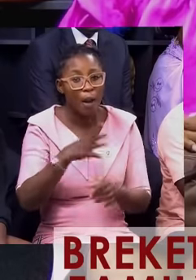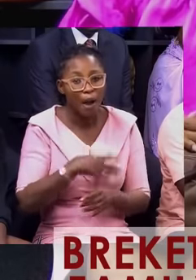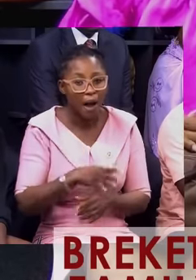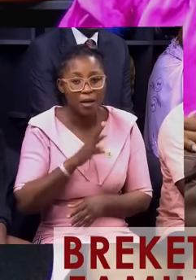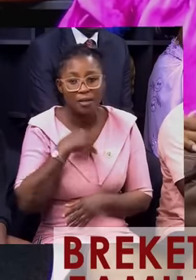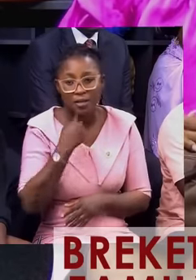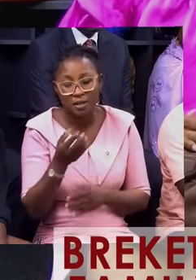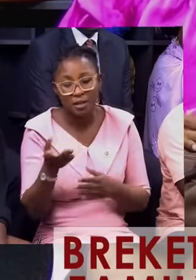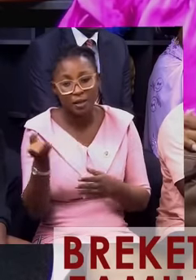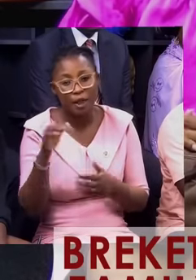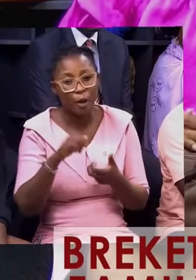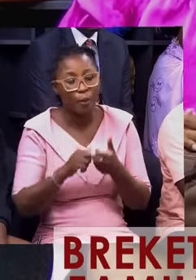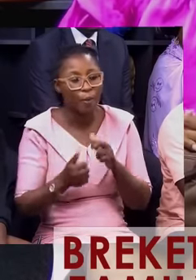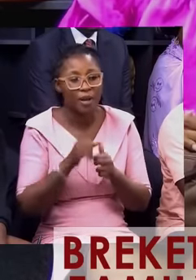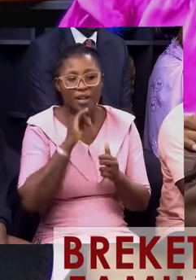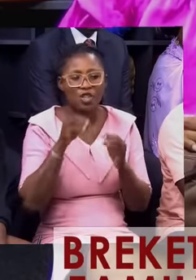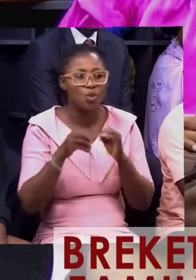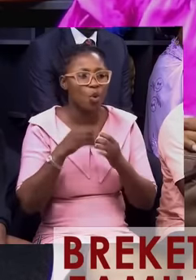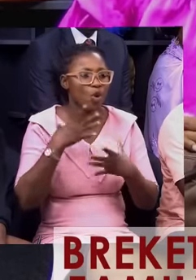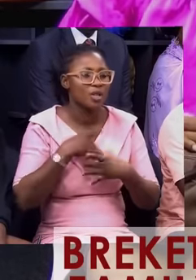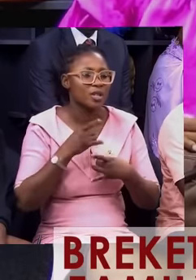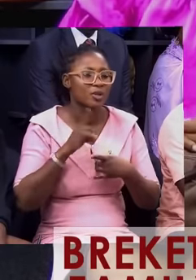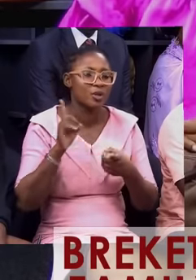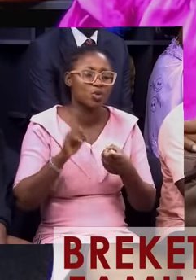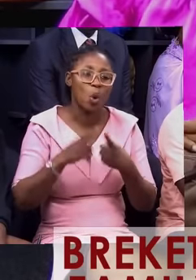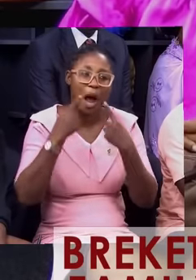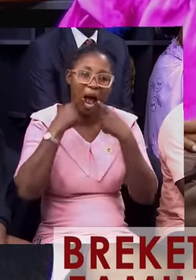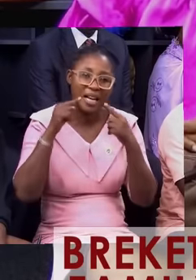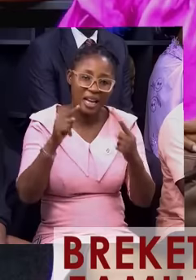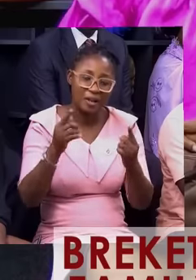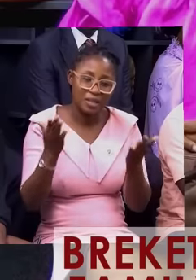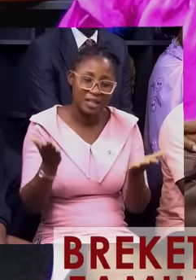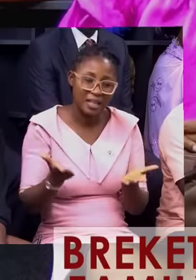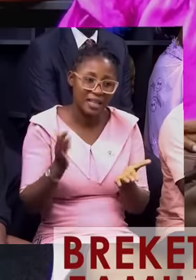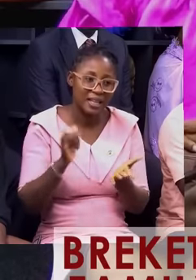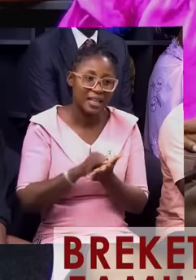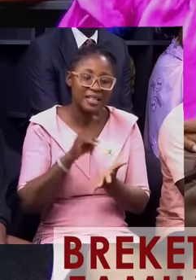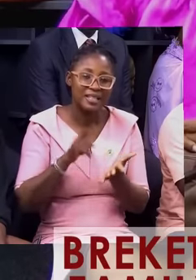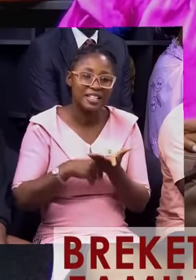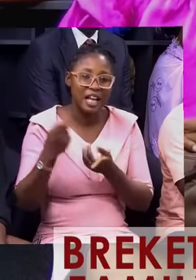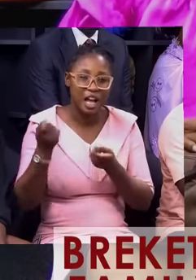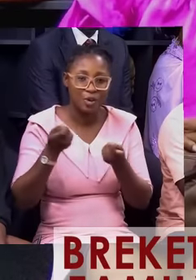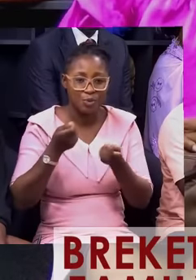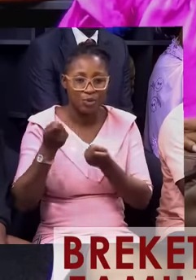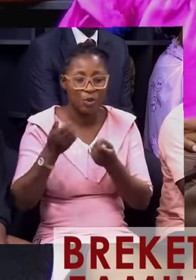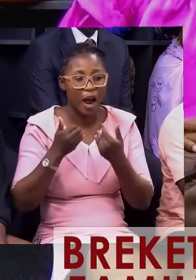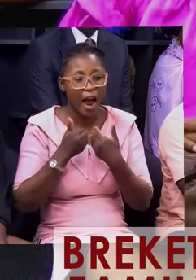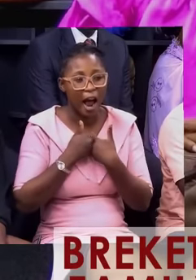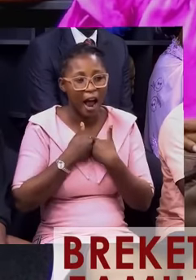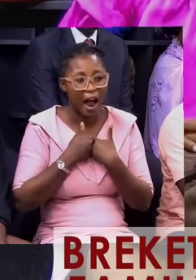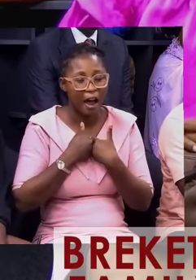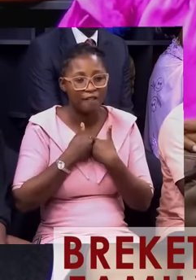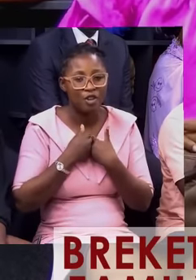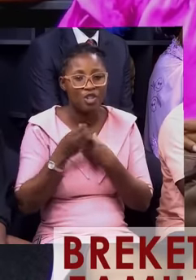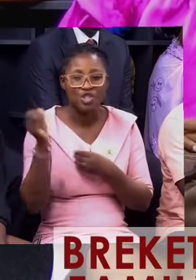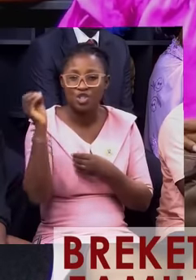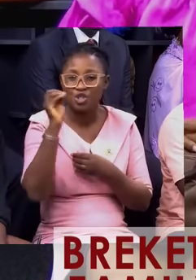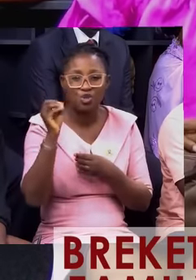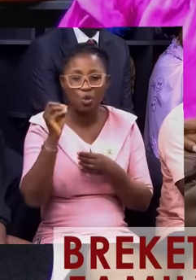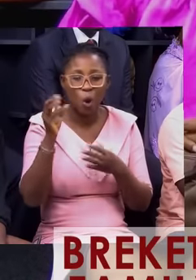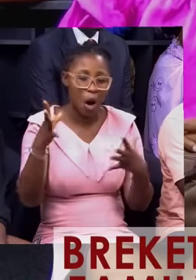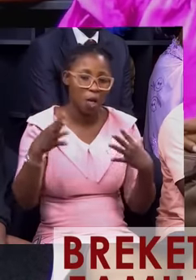problems it is more interesting to announce here that this Administration has has zero